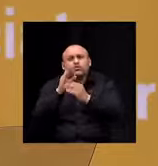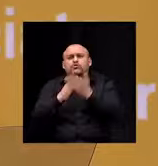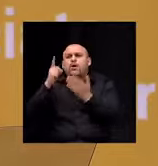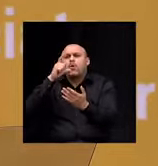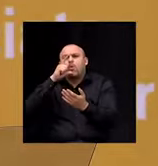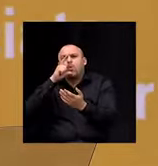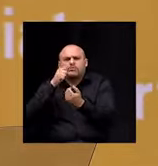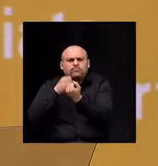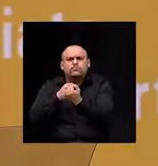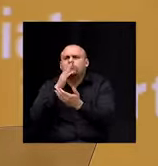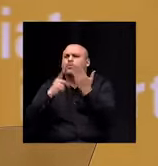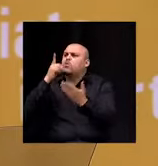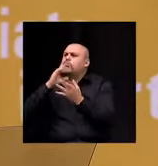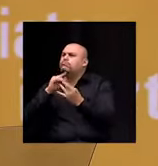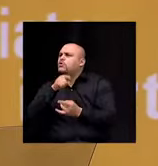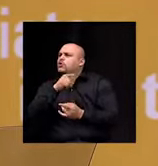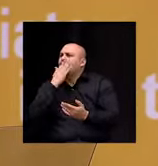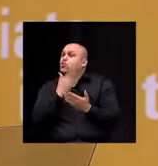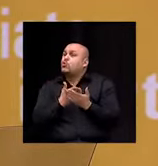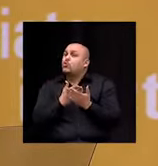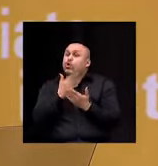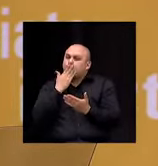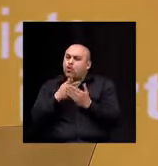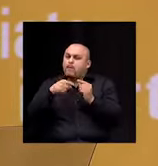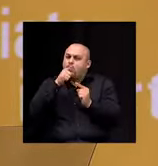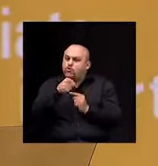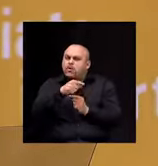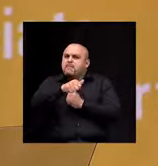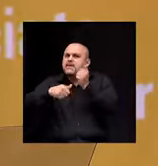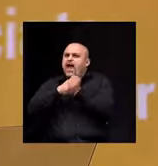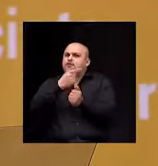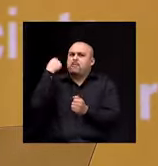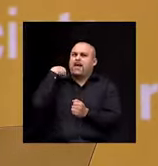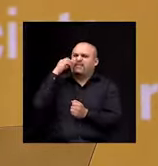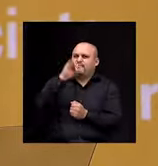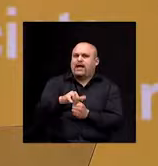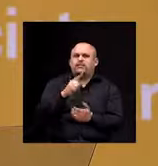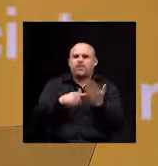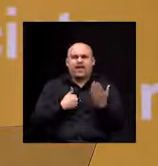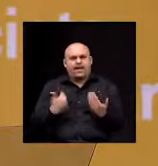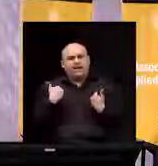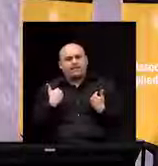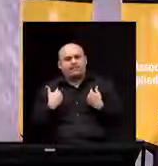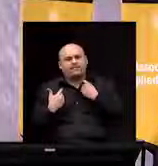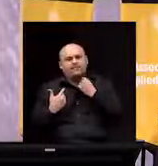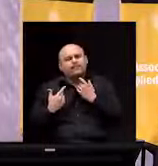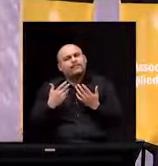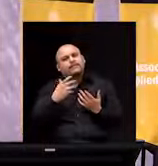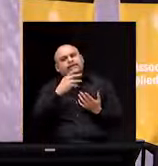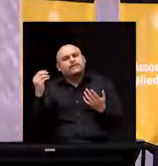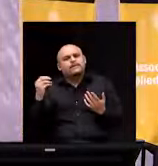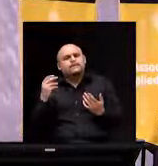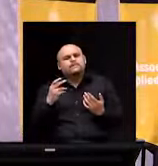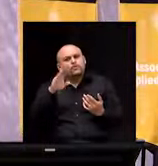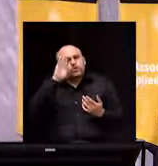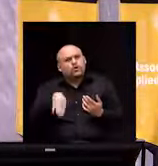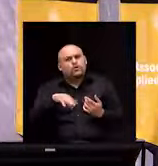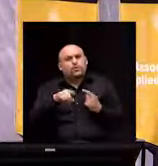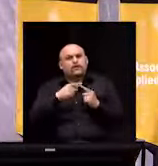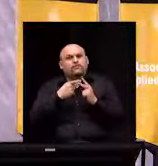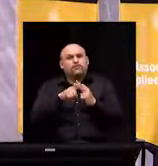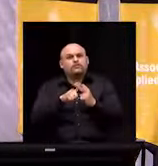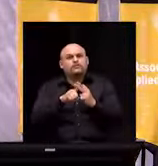talk good about you behind your back, and that's what I had, right? And you know, when I